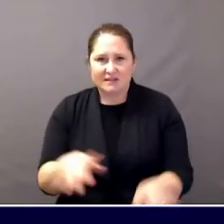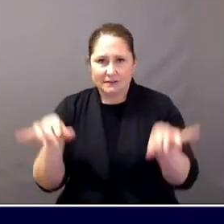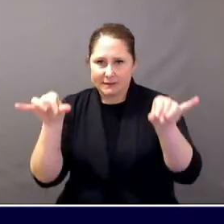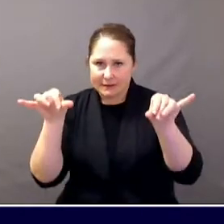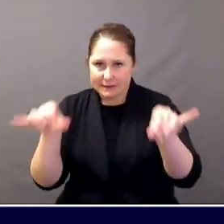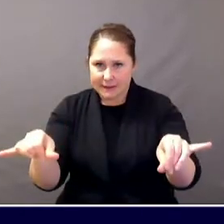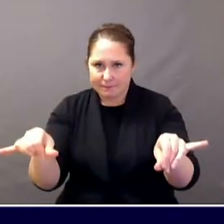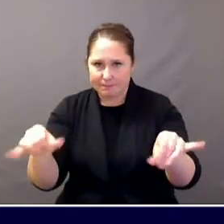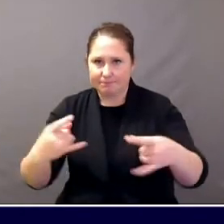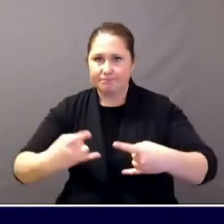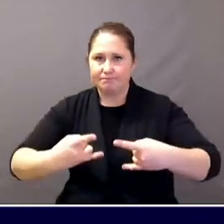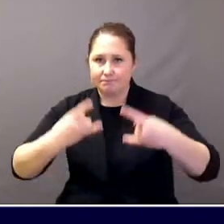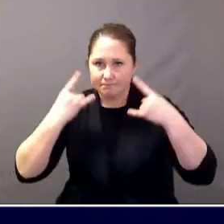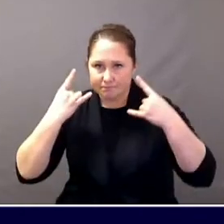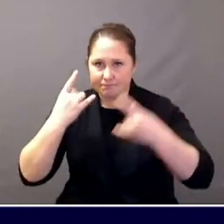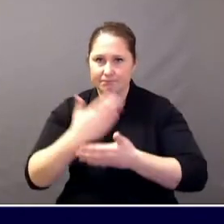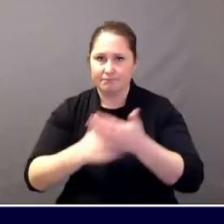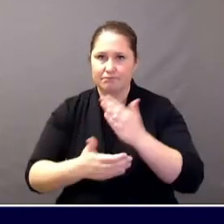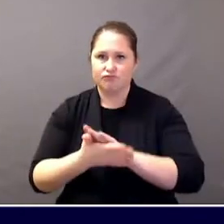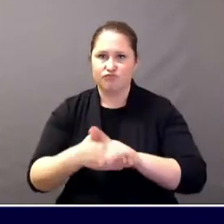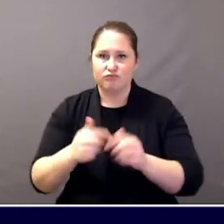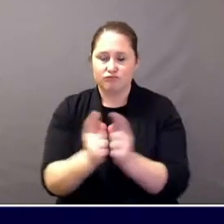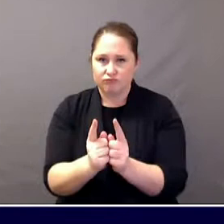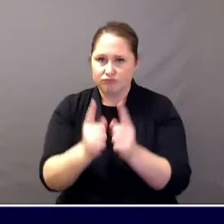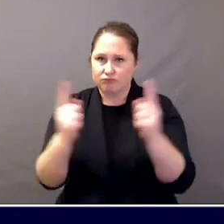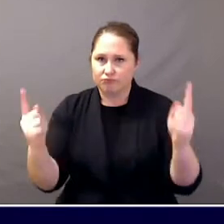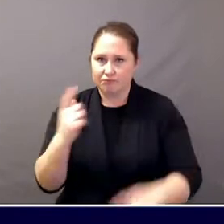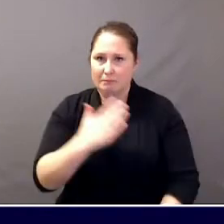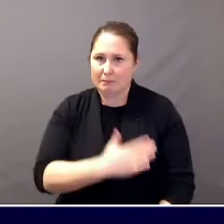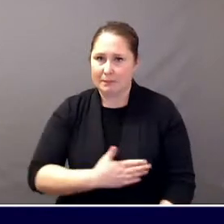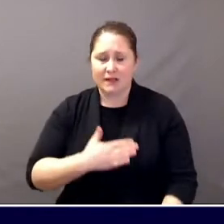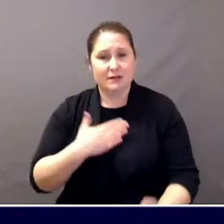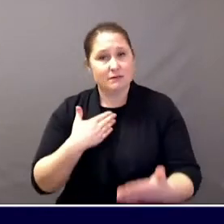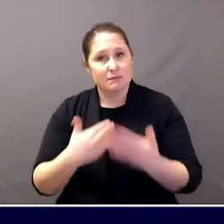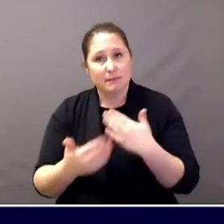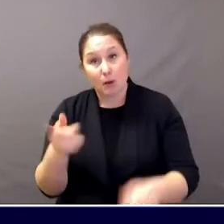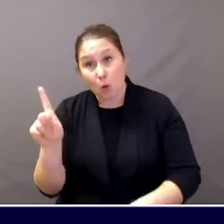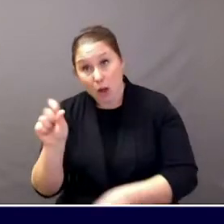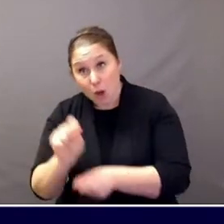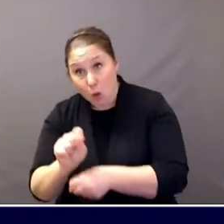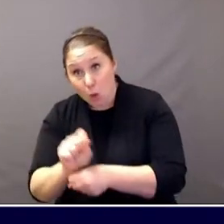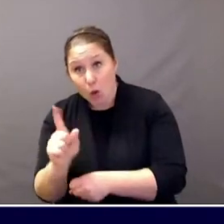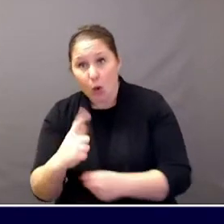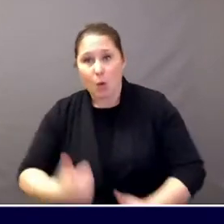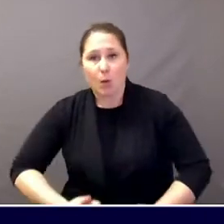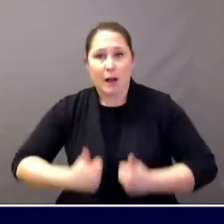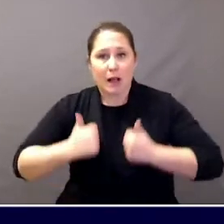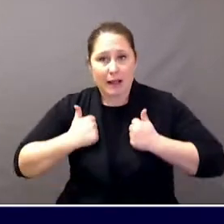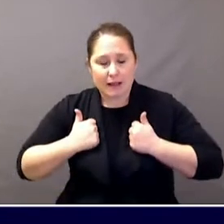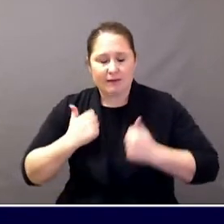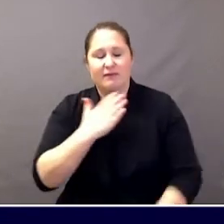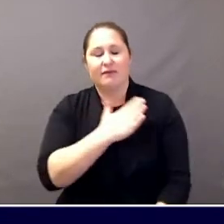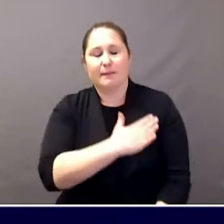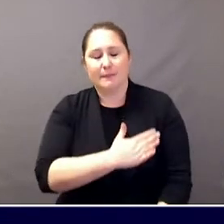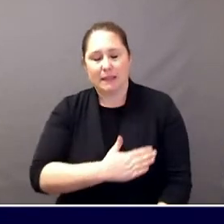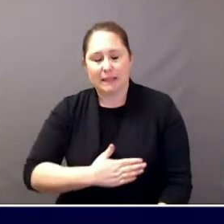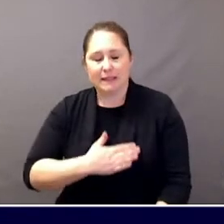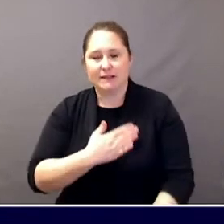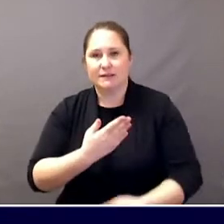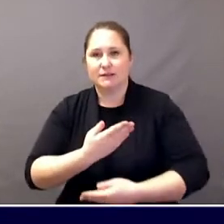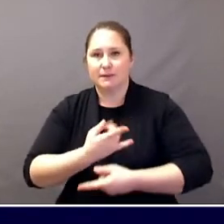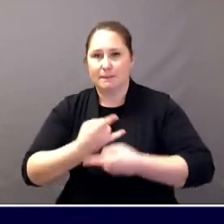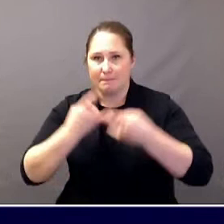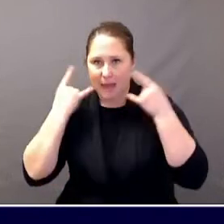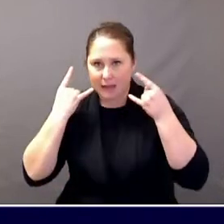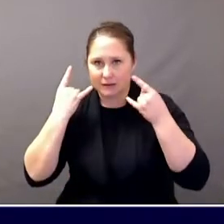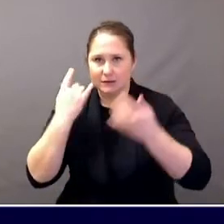know keep us safe wherever you work, wherever you live, whatever you do in life. Wear your mask, wash